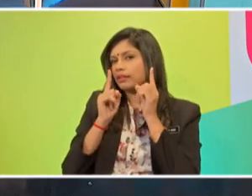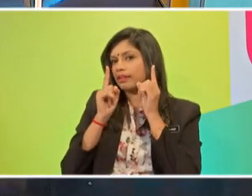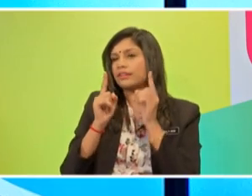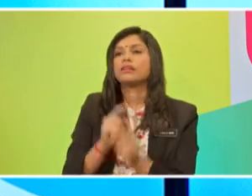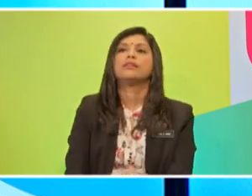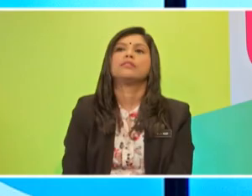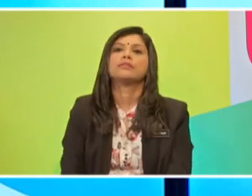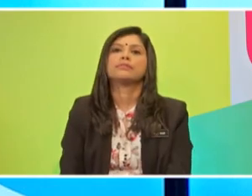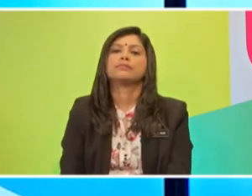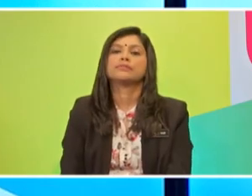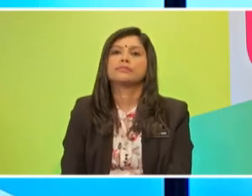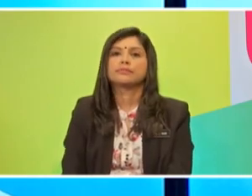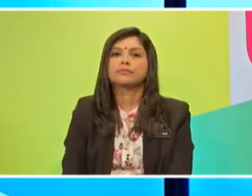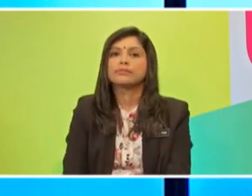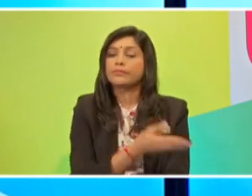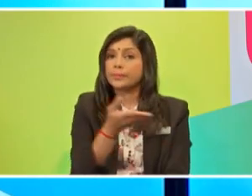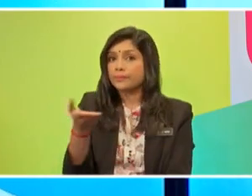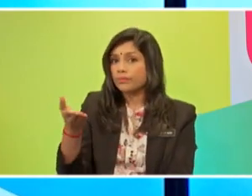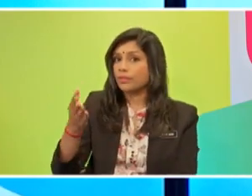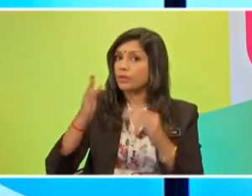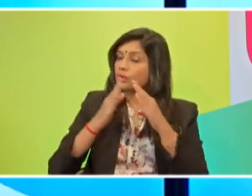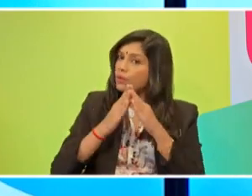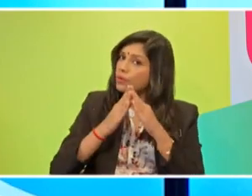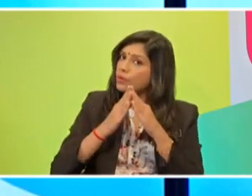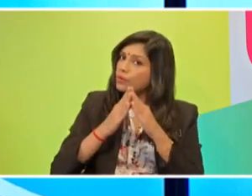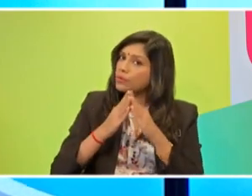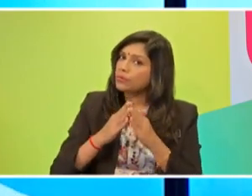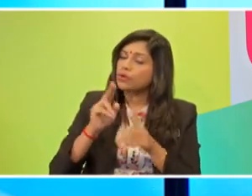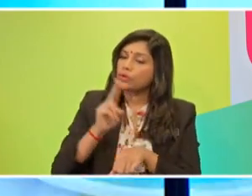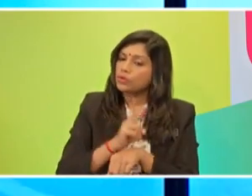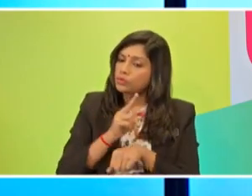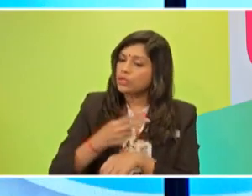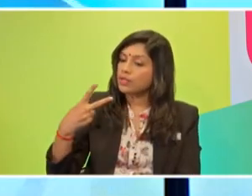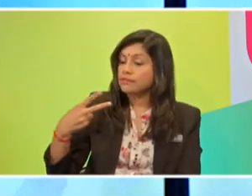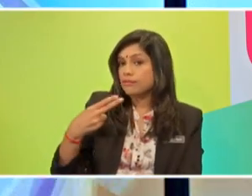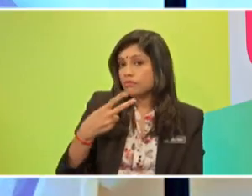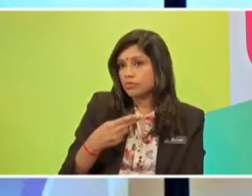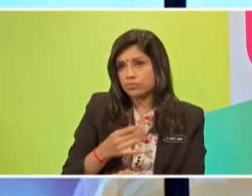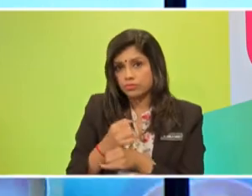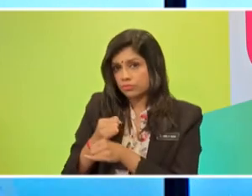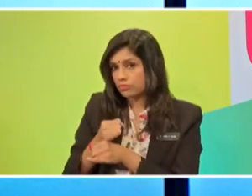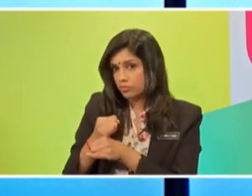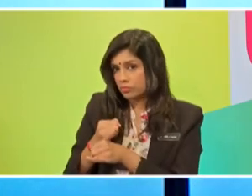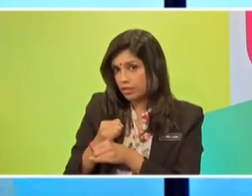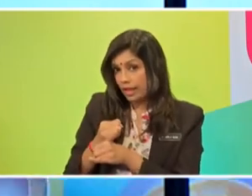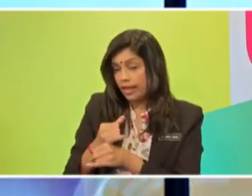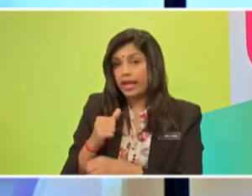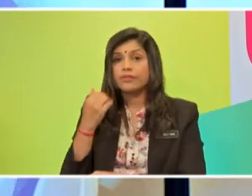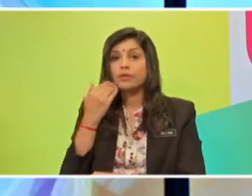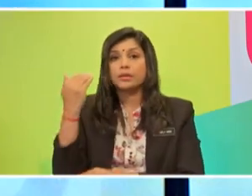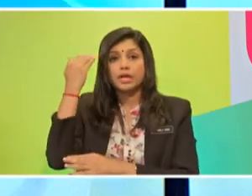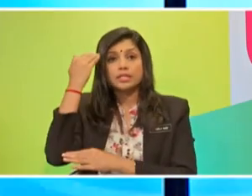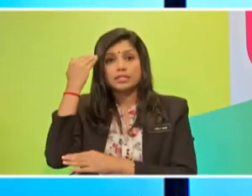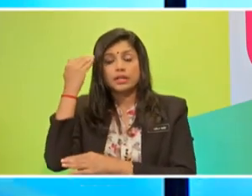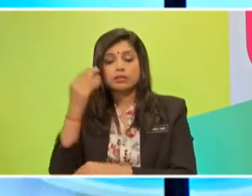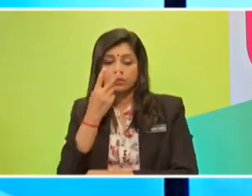reminder for all our friends at home, if you're using the scissors, be extra careful, and it's much better to get an adult or someone older